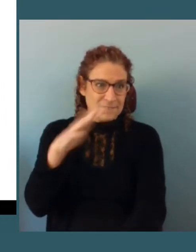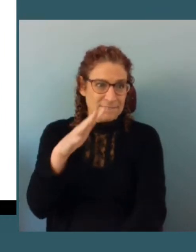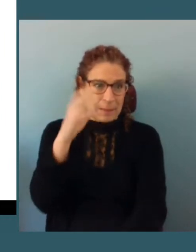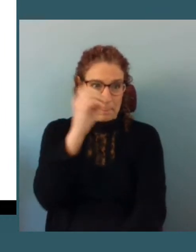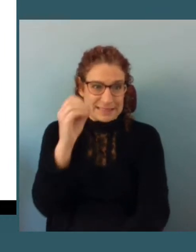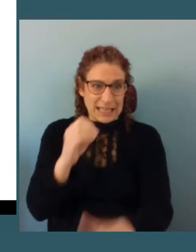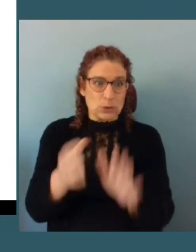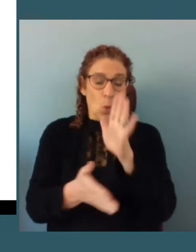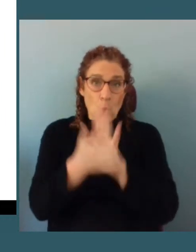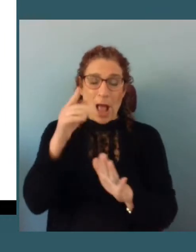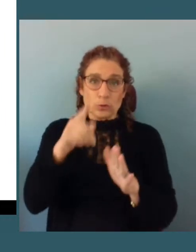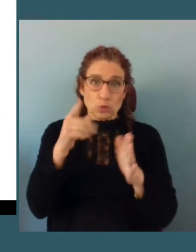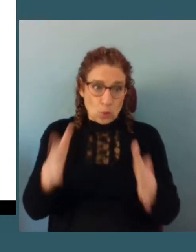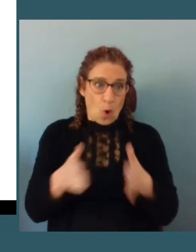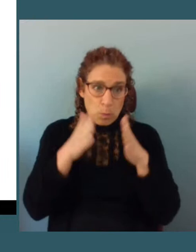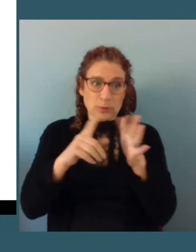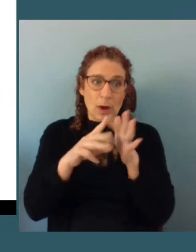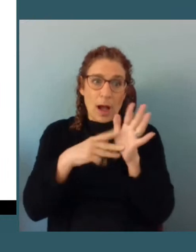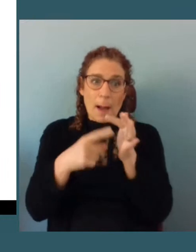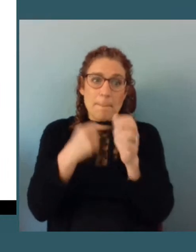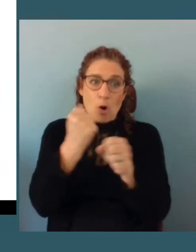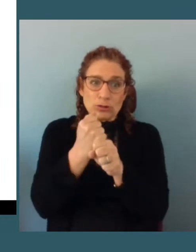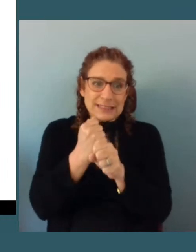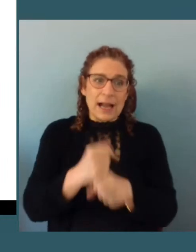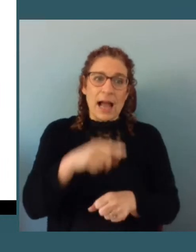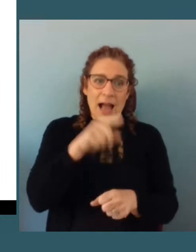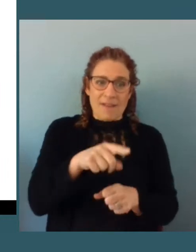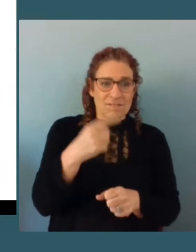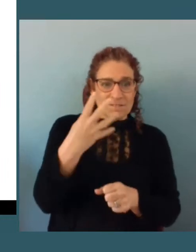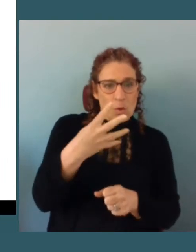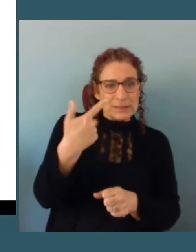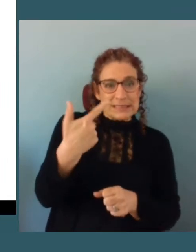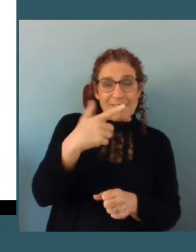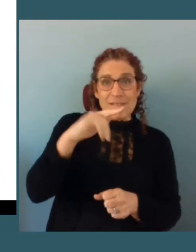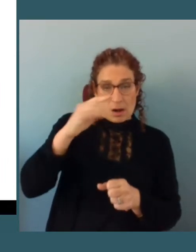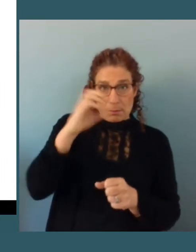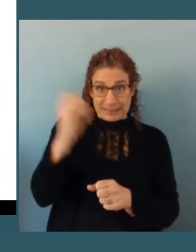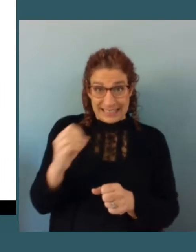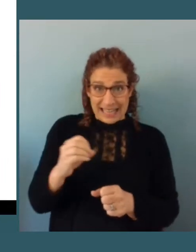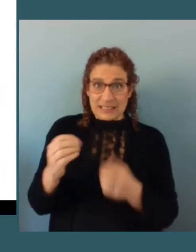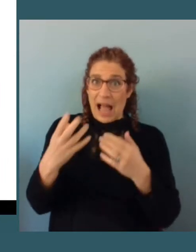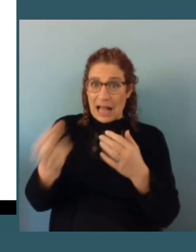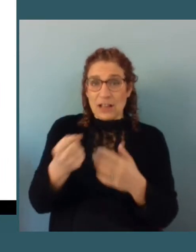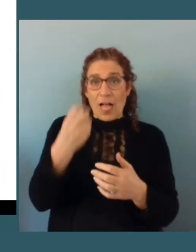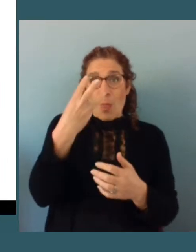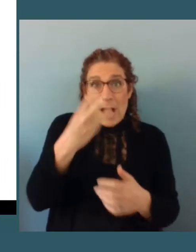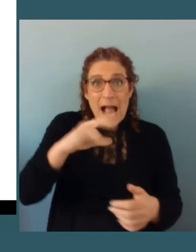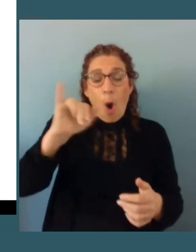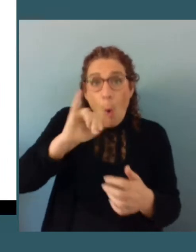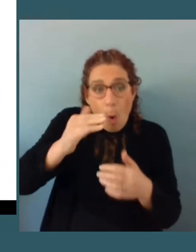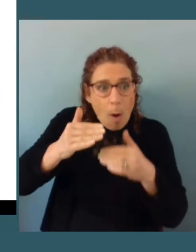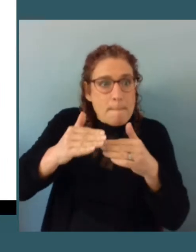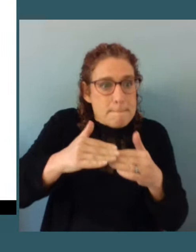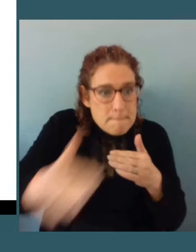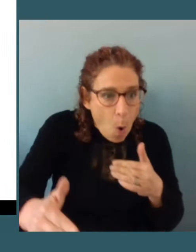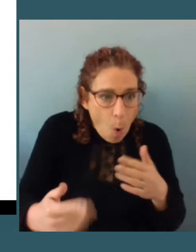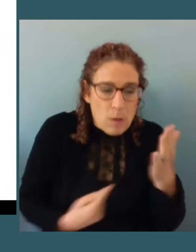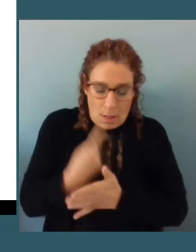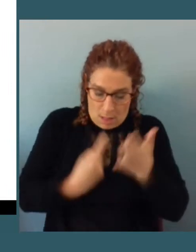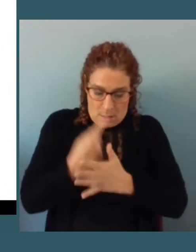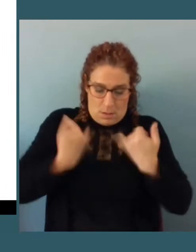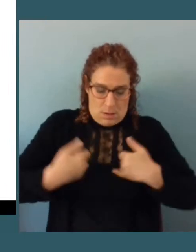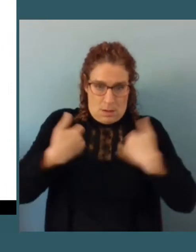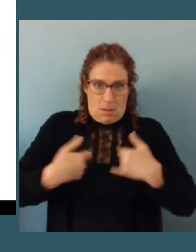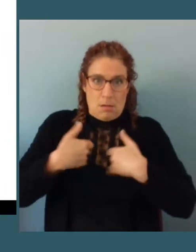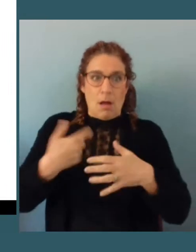reactions before a diagnosis was made. So that's another reason I want to raise awareness, because these patients had a hard journey, and therefore it's important, if you see it,